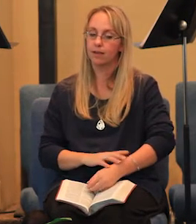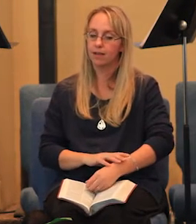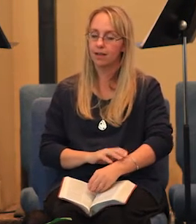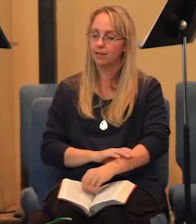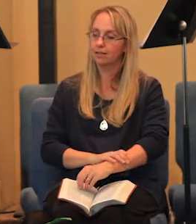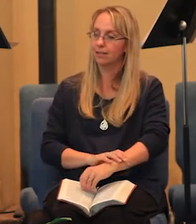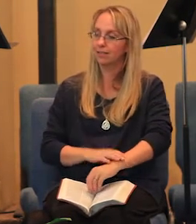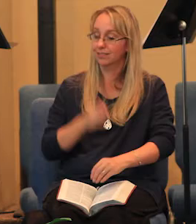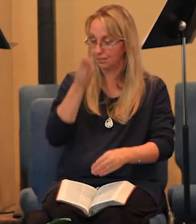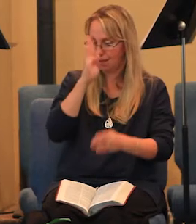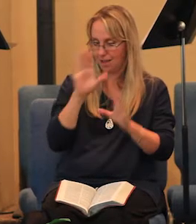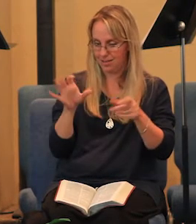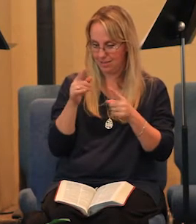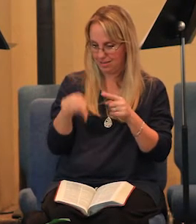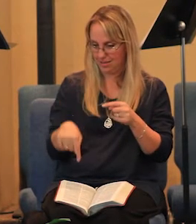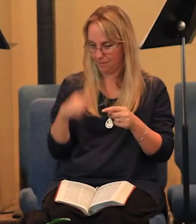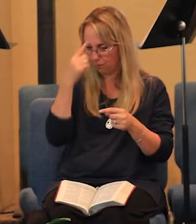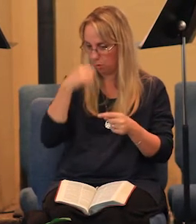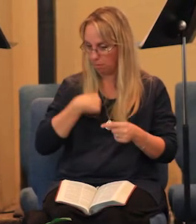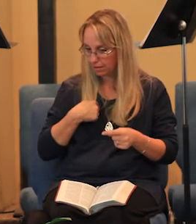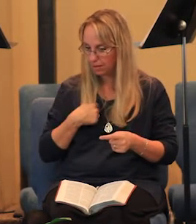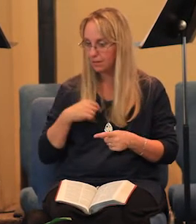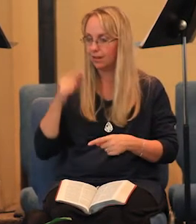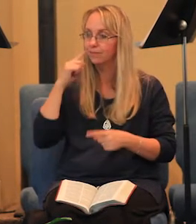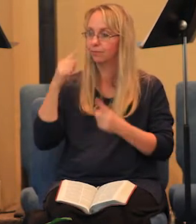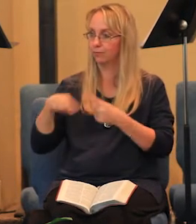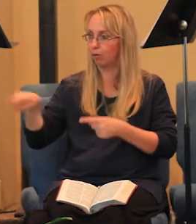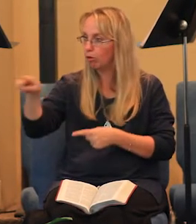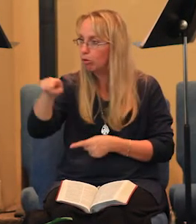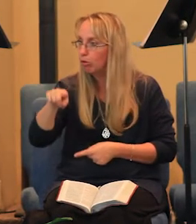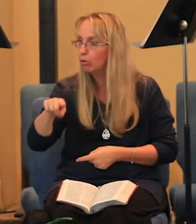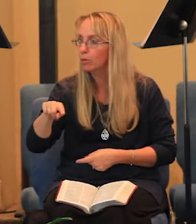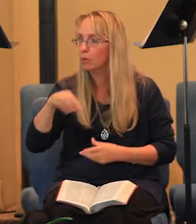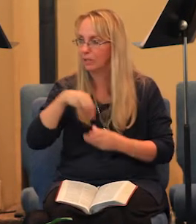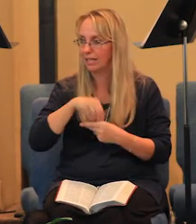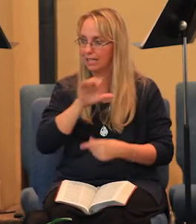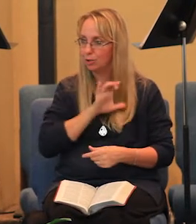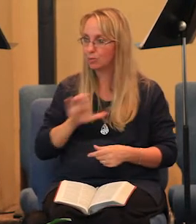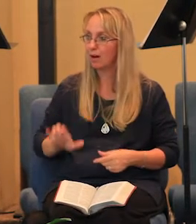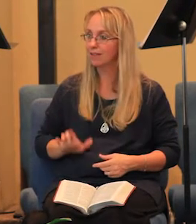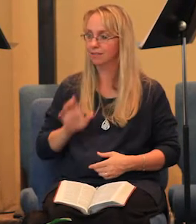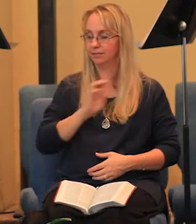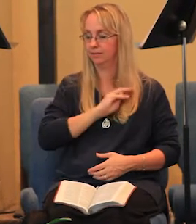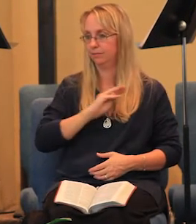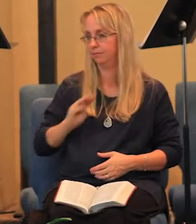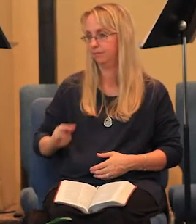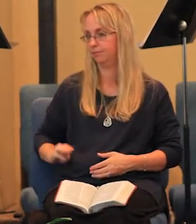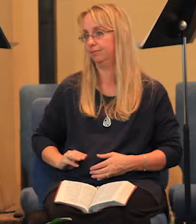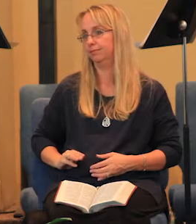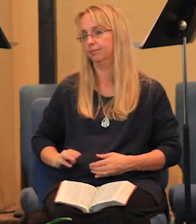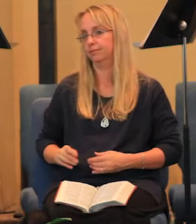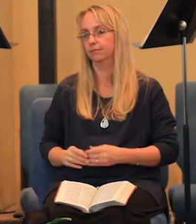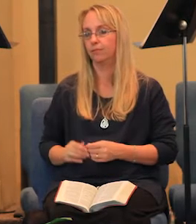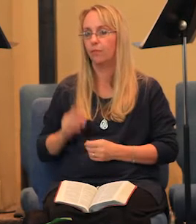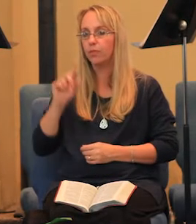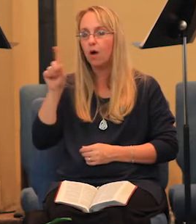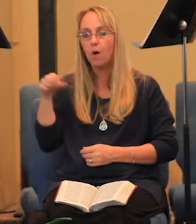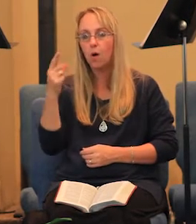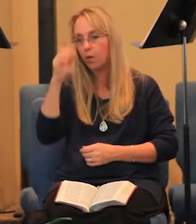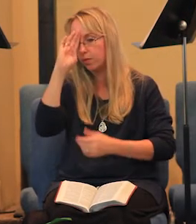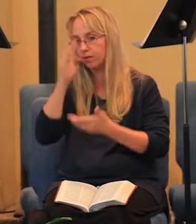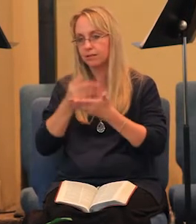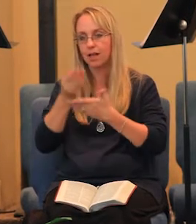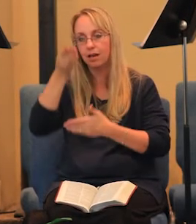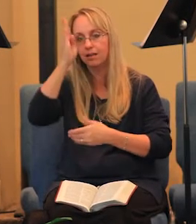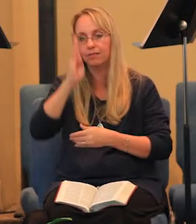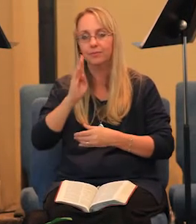me. Did it for you. In Christ, the Messiah, the only Son of